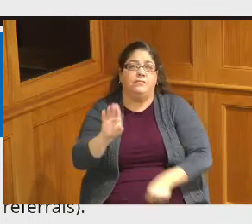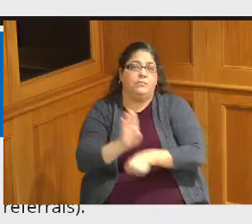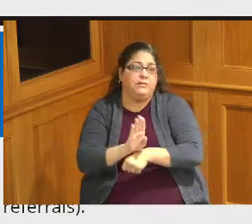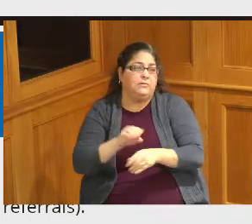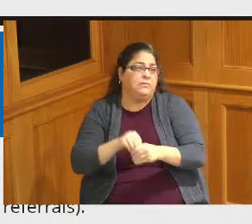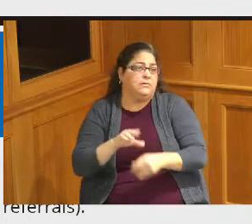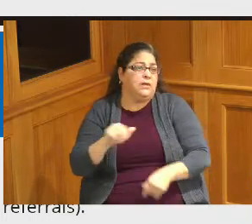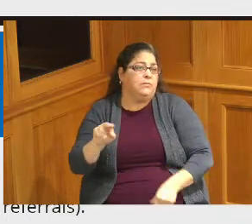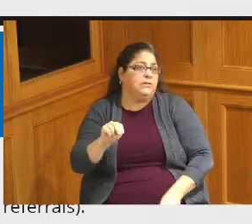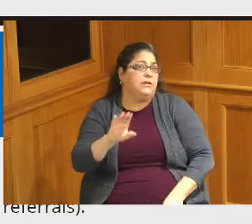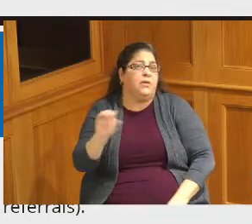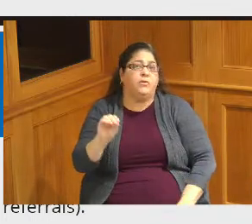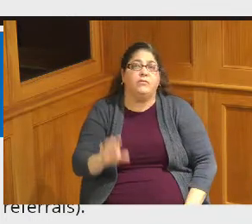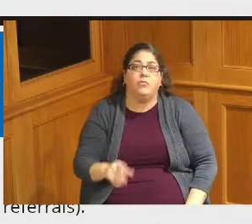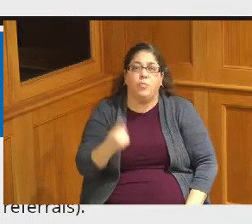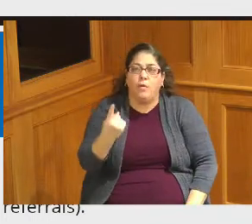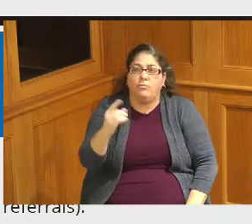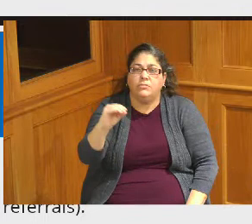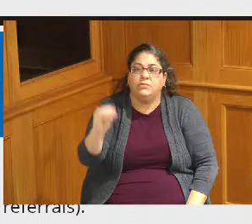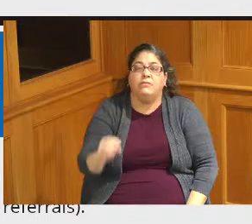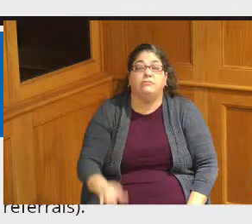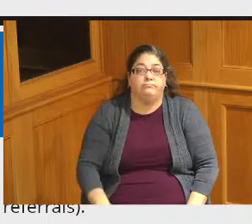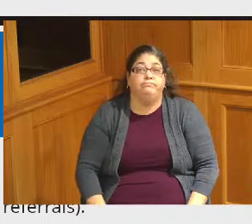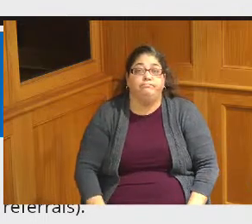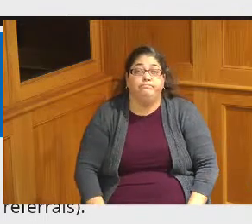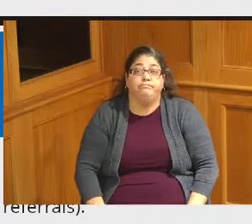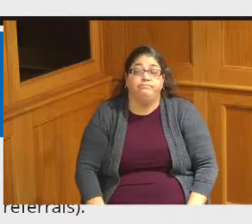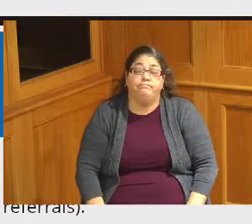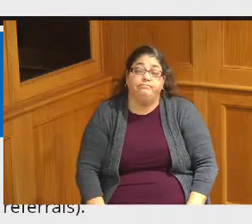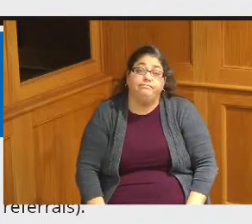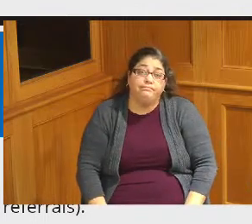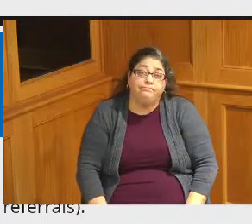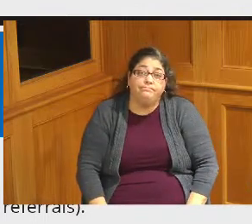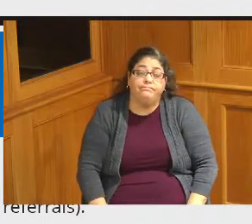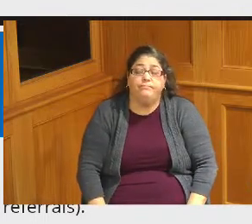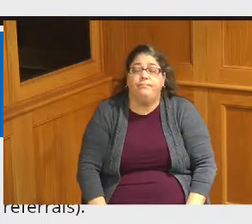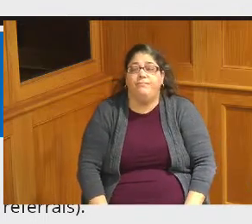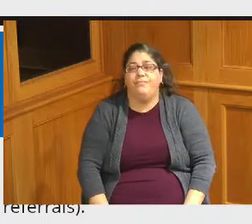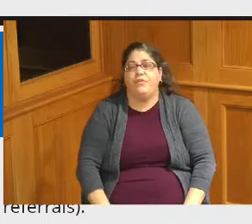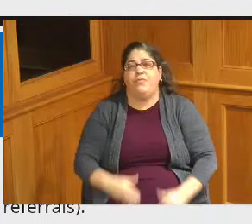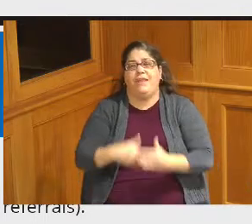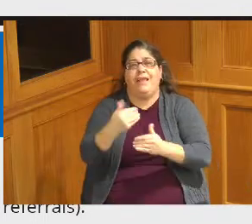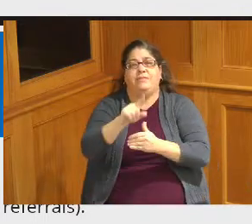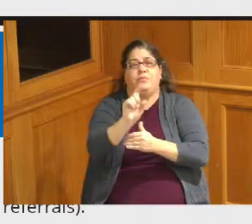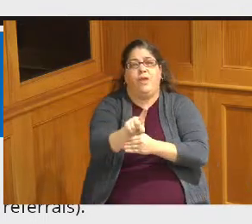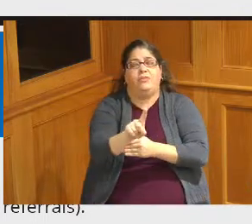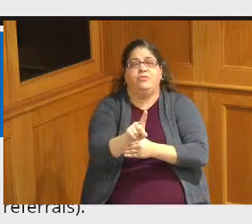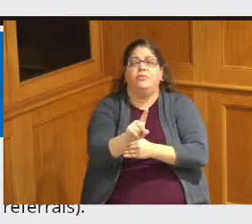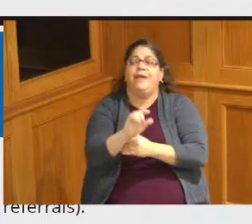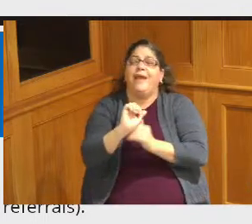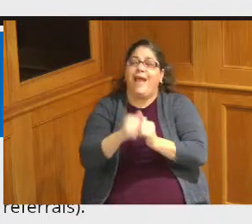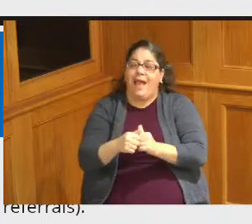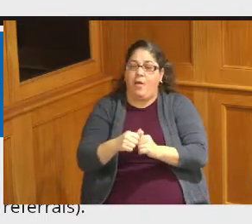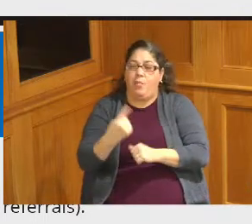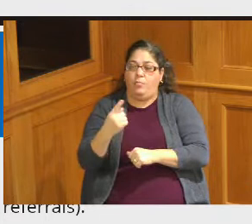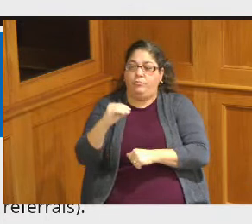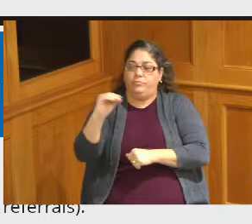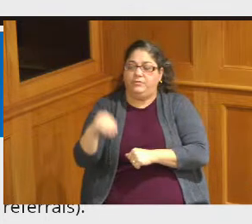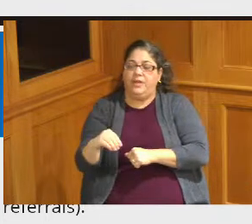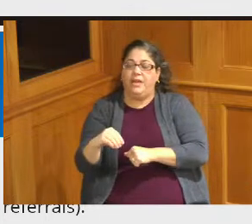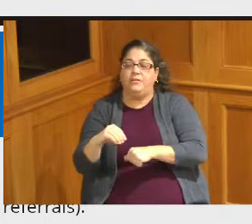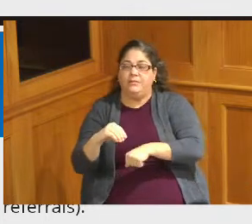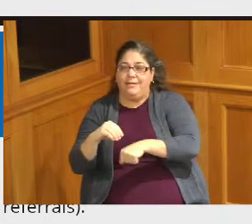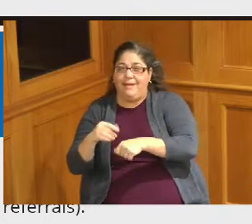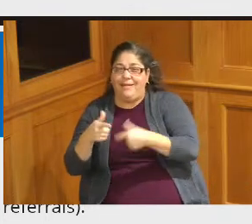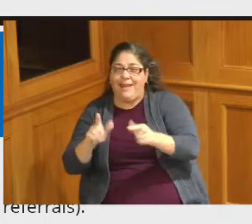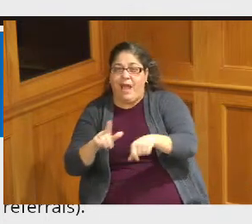Hamilton County. And so the question becomes is, how do we create efficiencies that allow us to touch